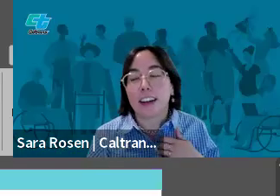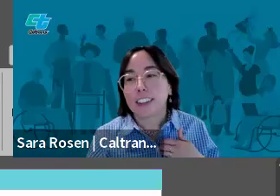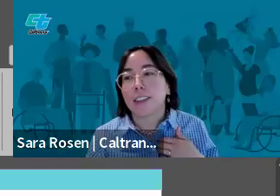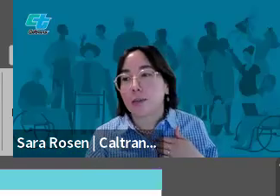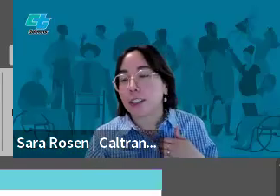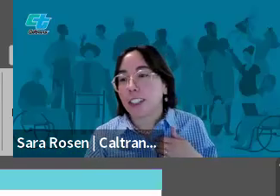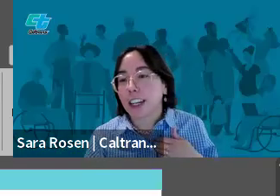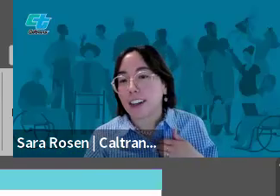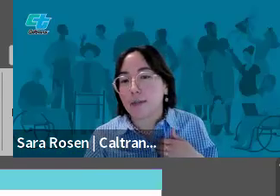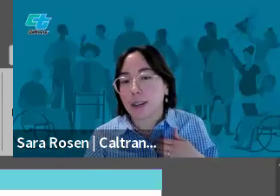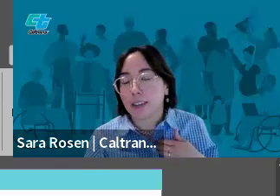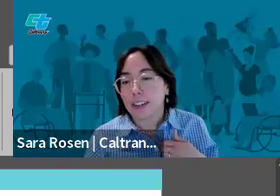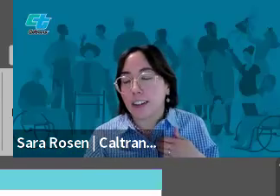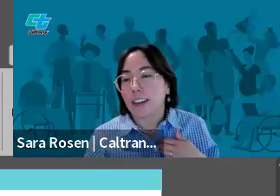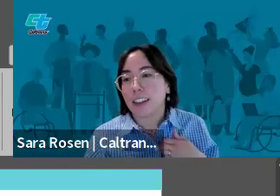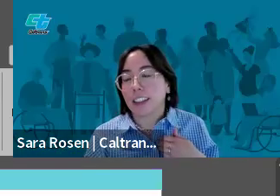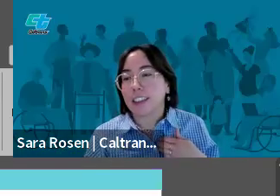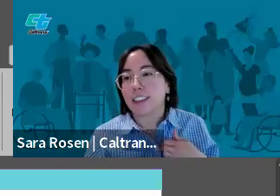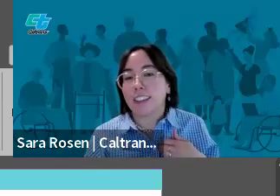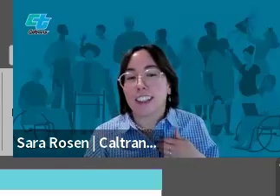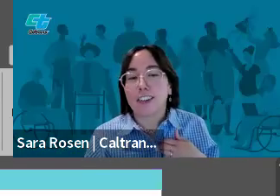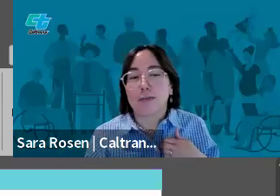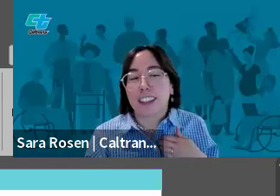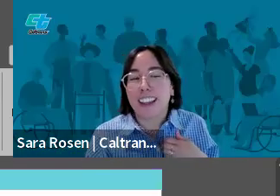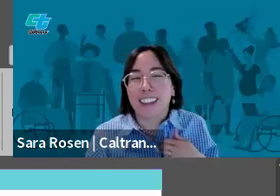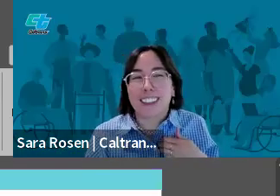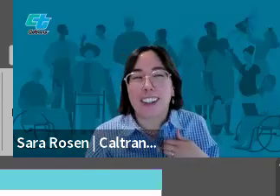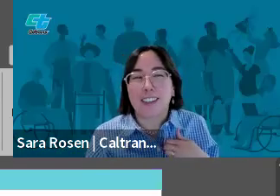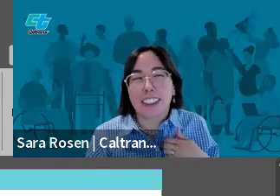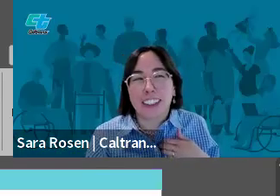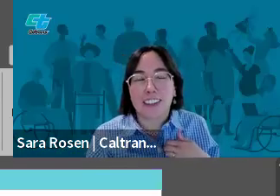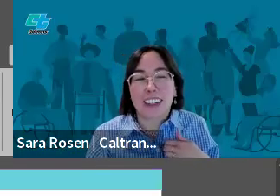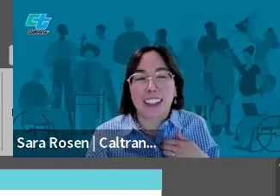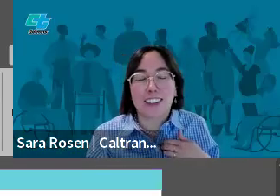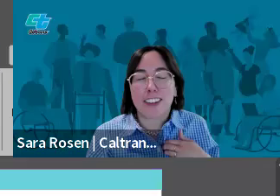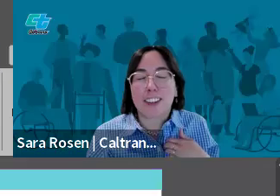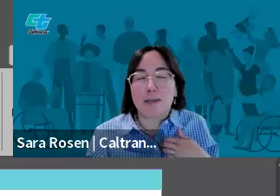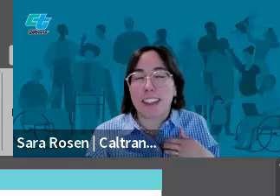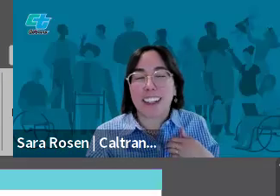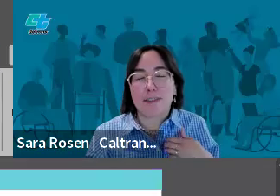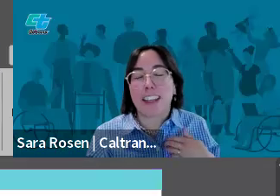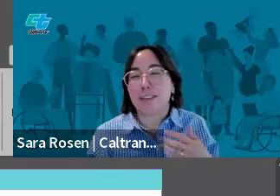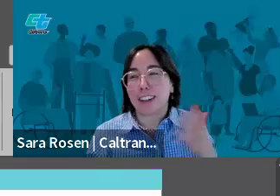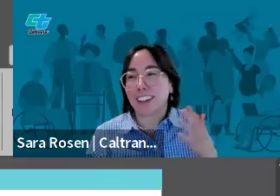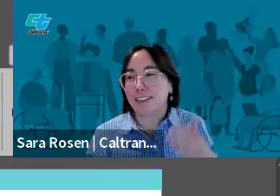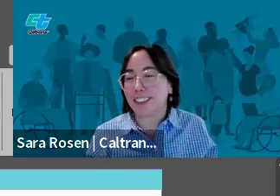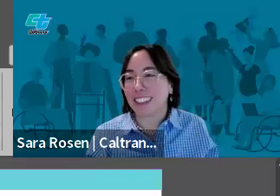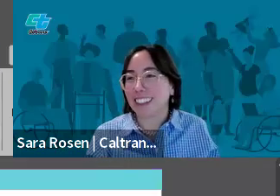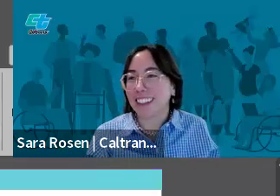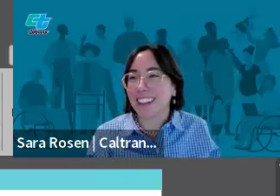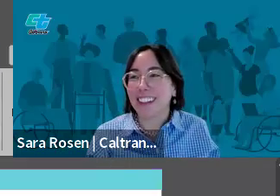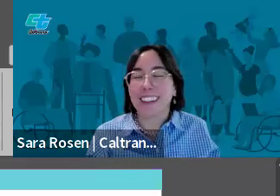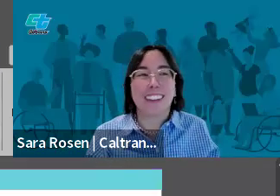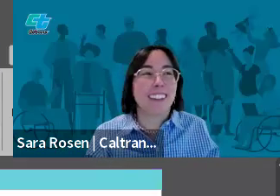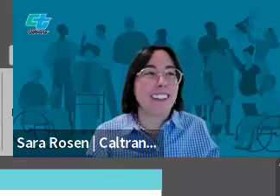So still appreciate your input on this. And hopefully this helps clarify, or hopefully I didn't make it more